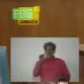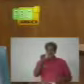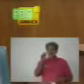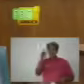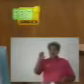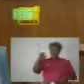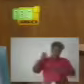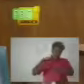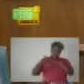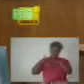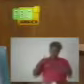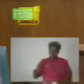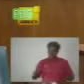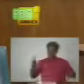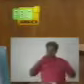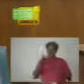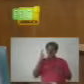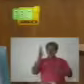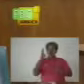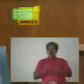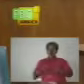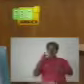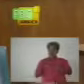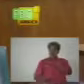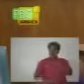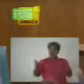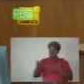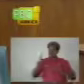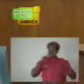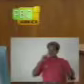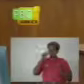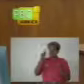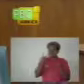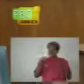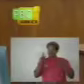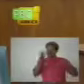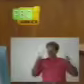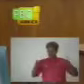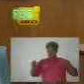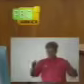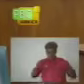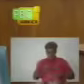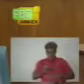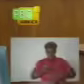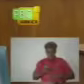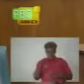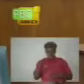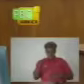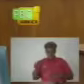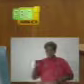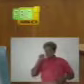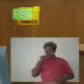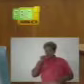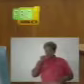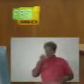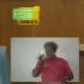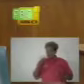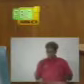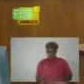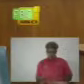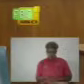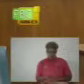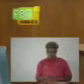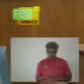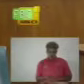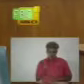of emergency is called in a parish, the participants in entertainment suffer.